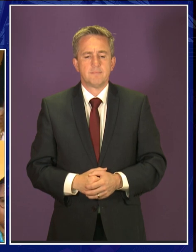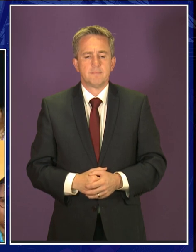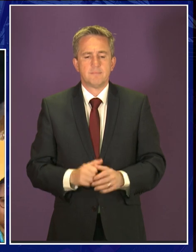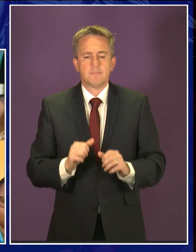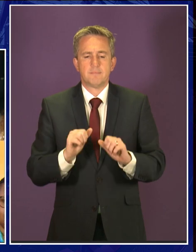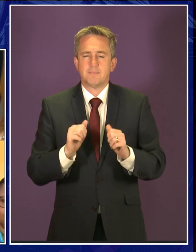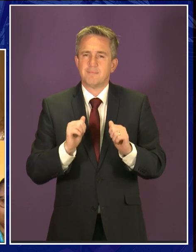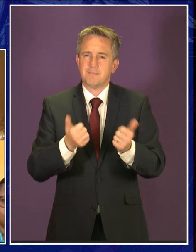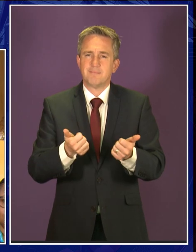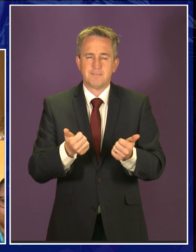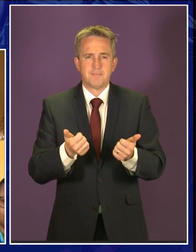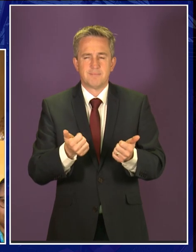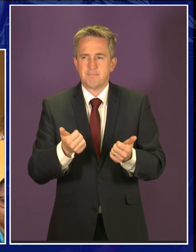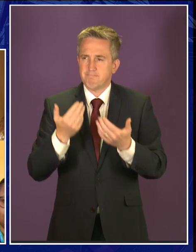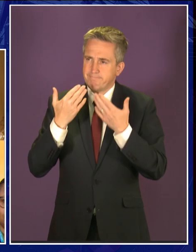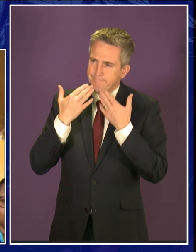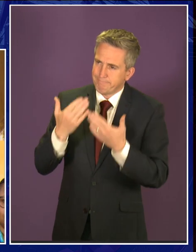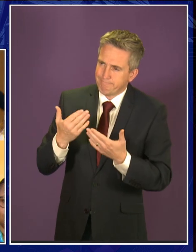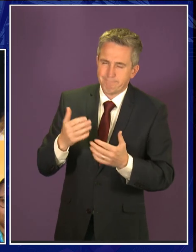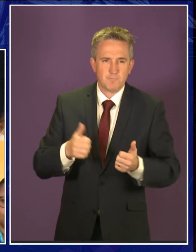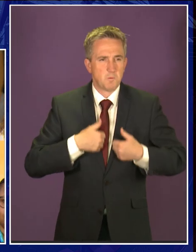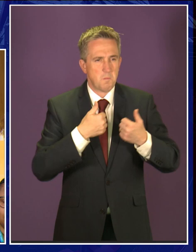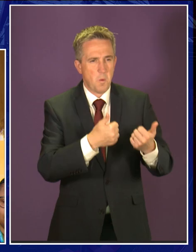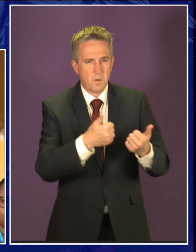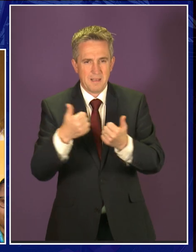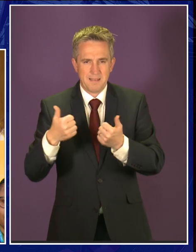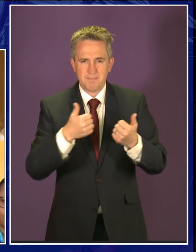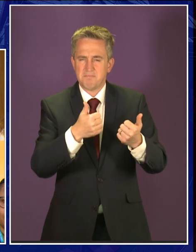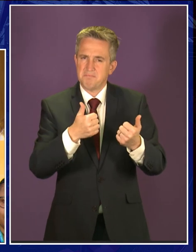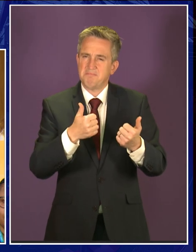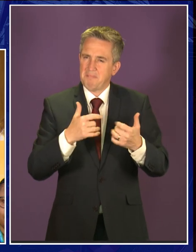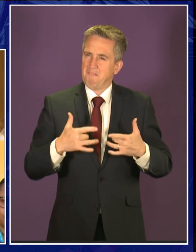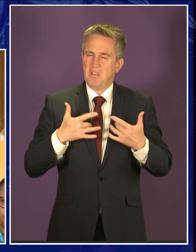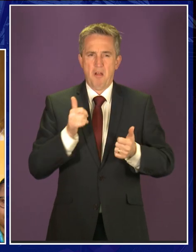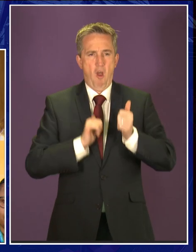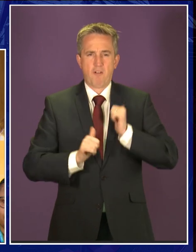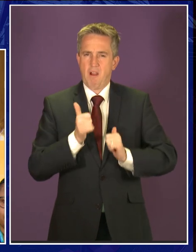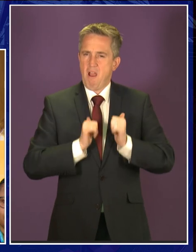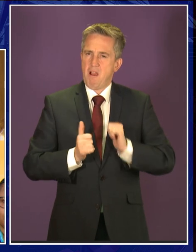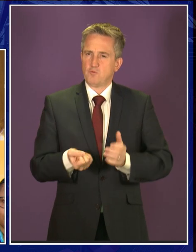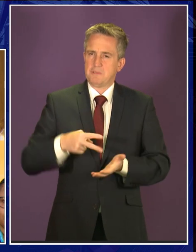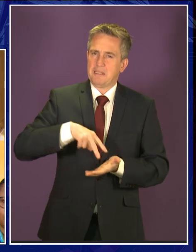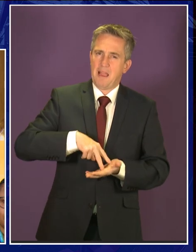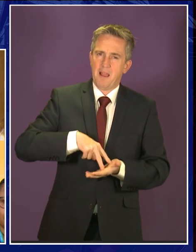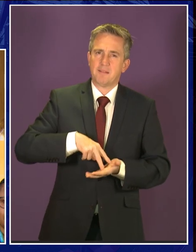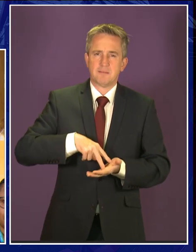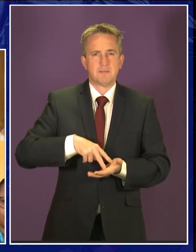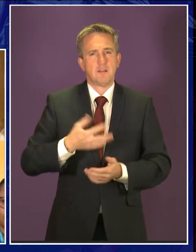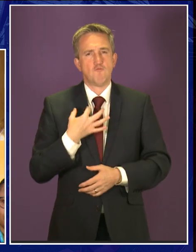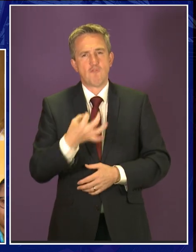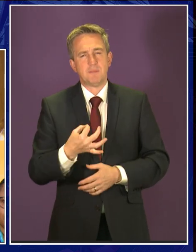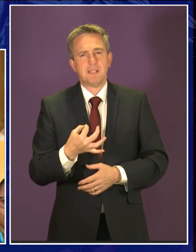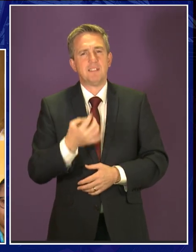Thank you, Presiding Officer. A very good morning to everyone. I'm deeply honored to be here, to be standing before you as the